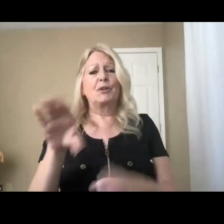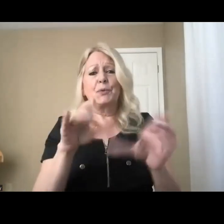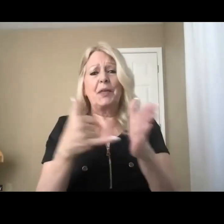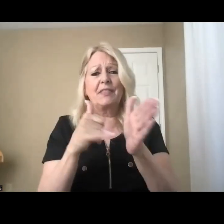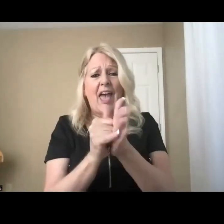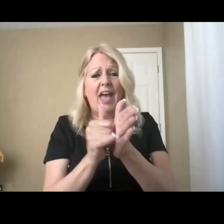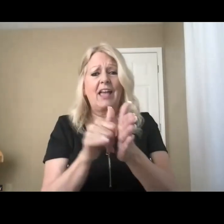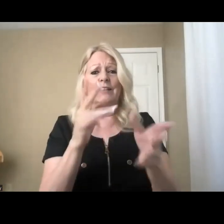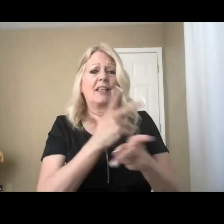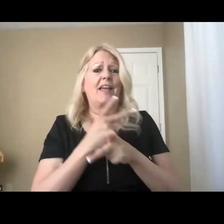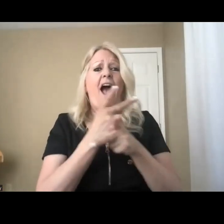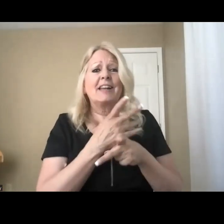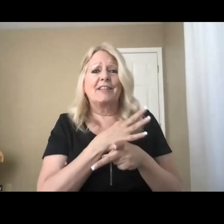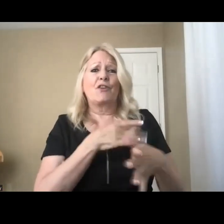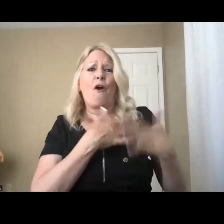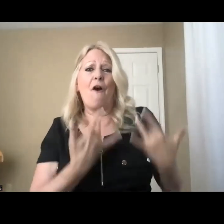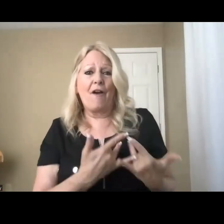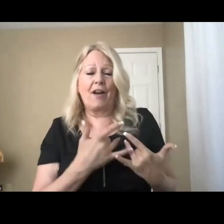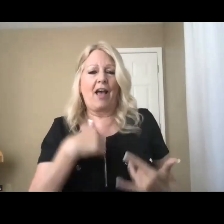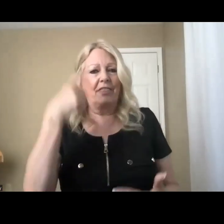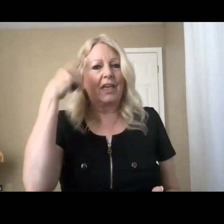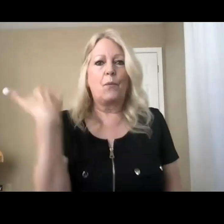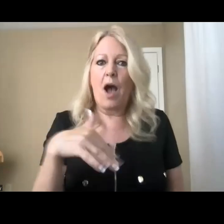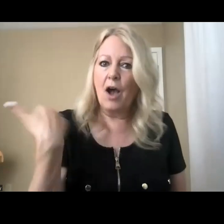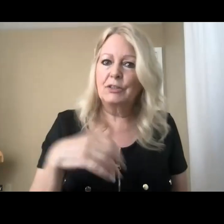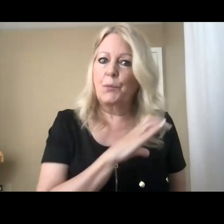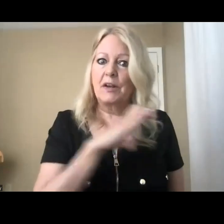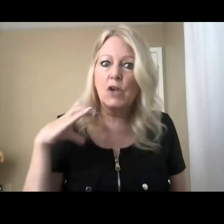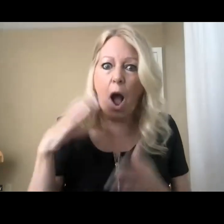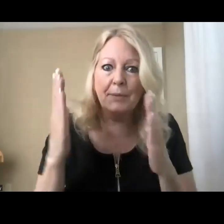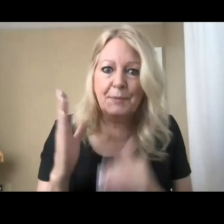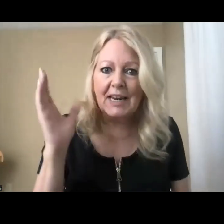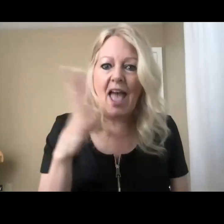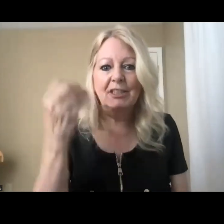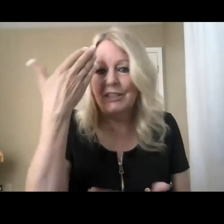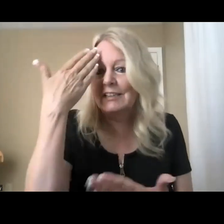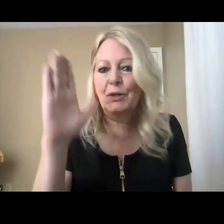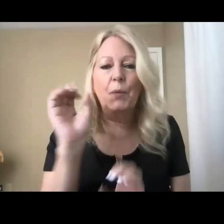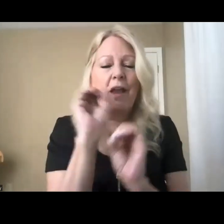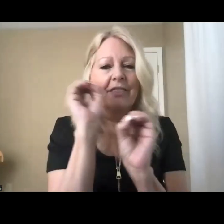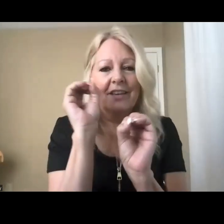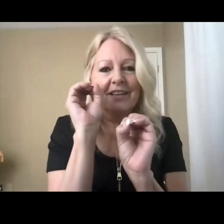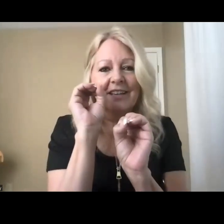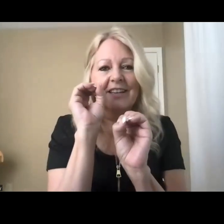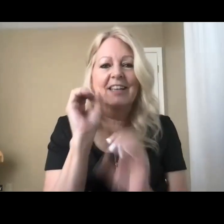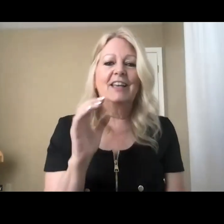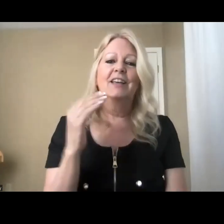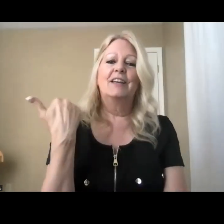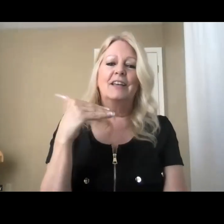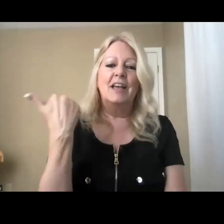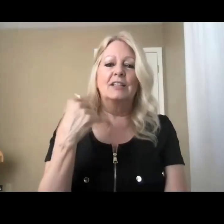heart. And I thought, well, she works for the congressman and she doesn't know any of this. And so it might be interesting to be able